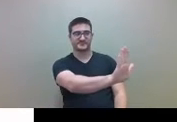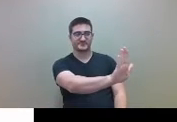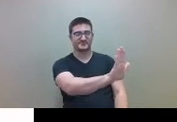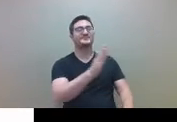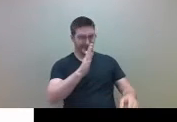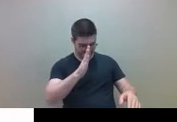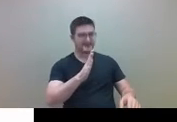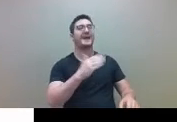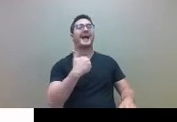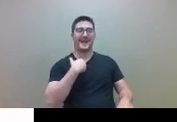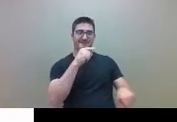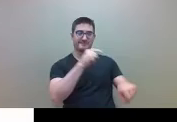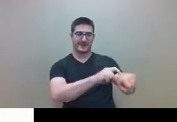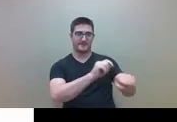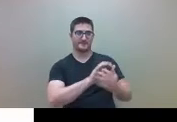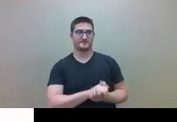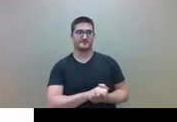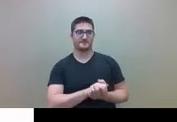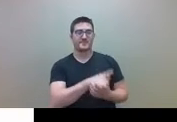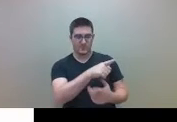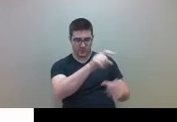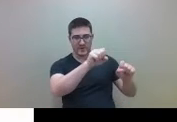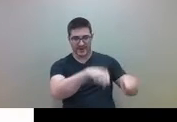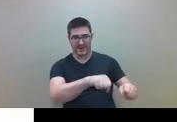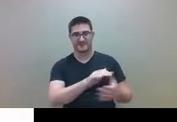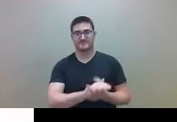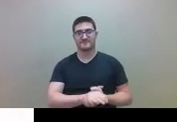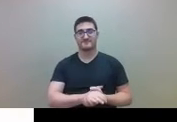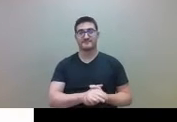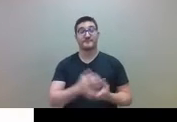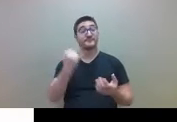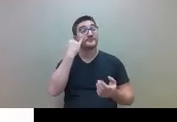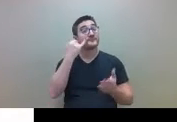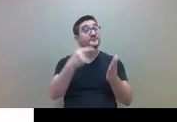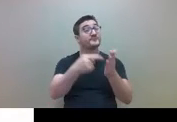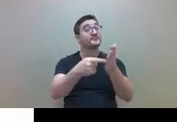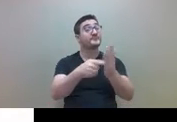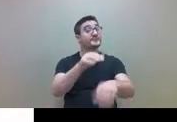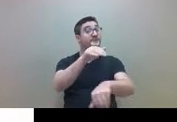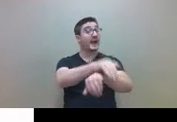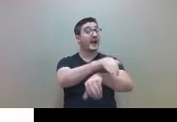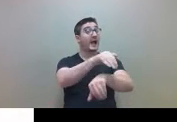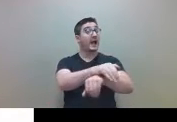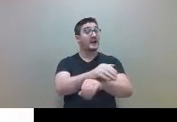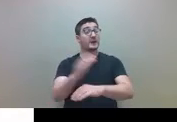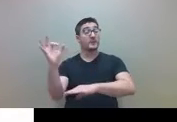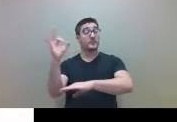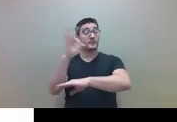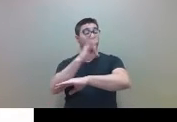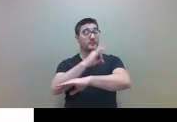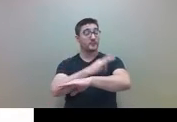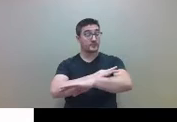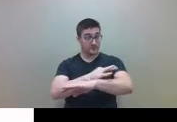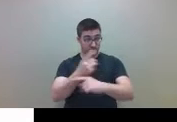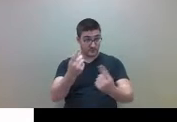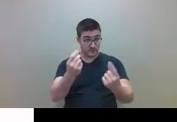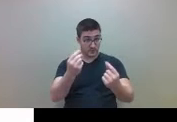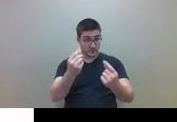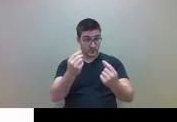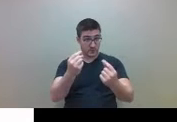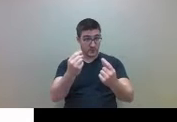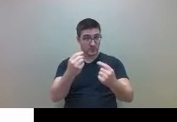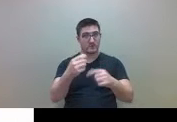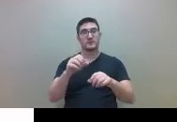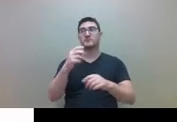outside at nighttime, or if you're in an apartment building, if you go to your window, look out the window for